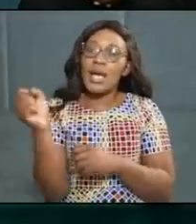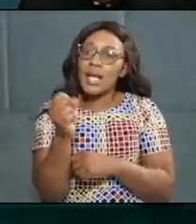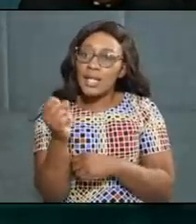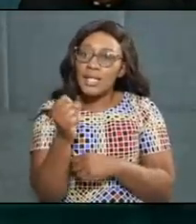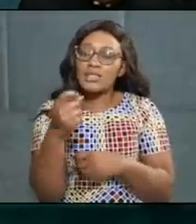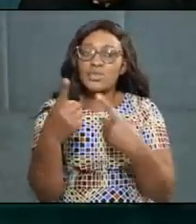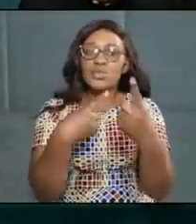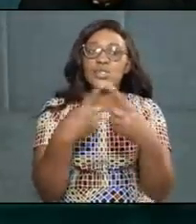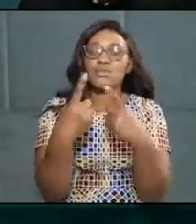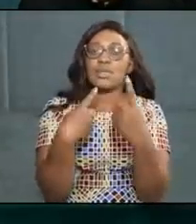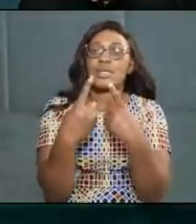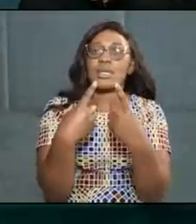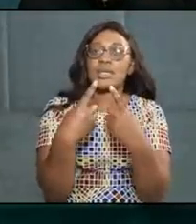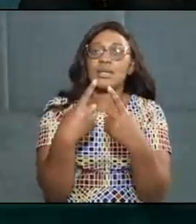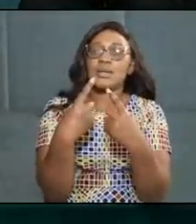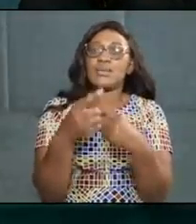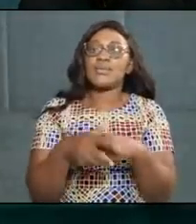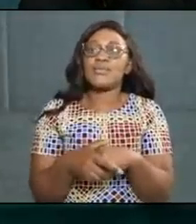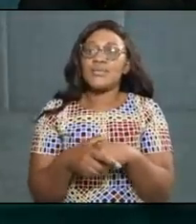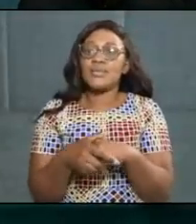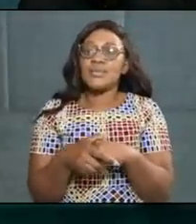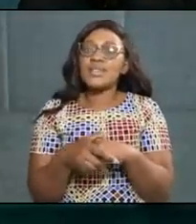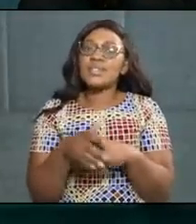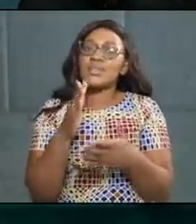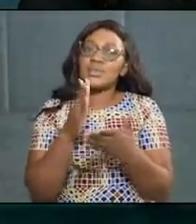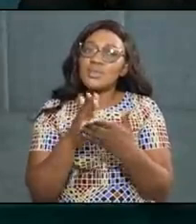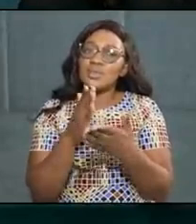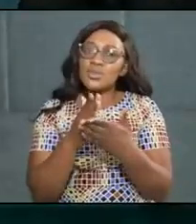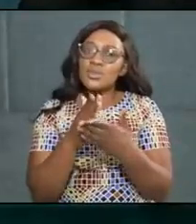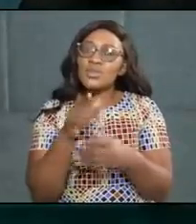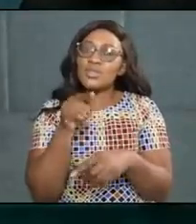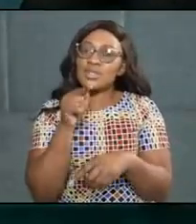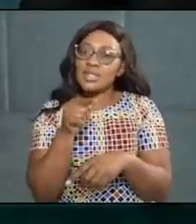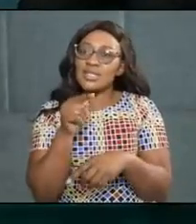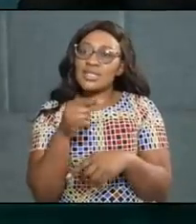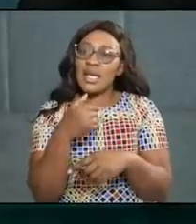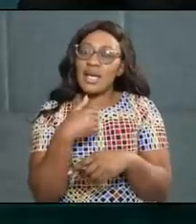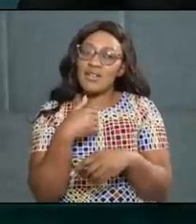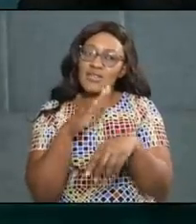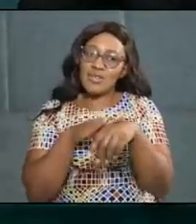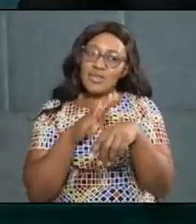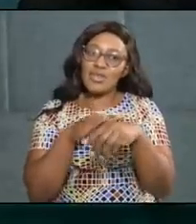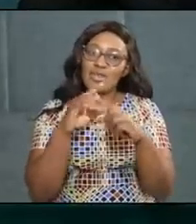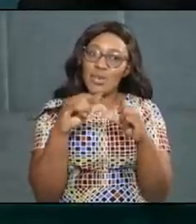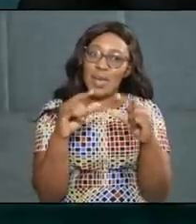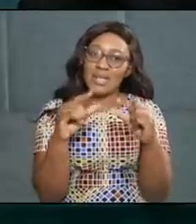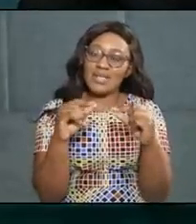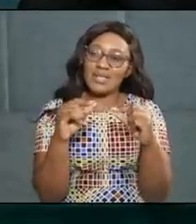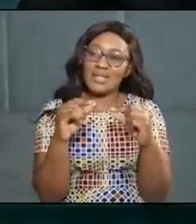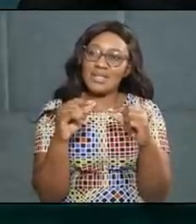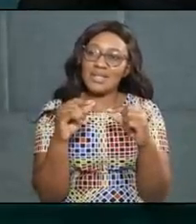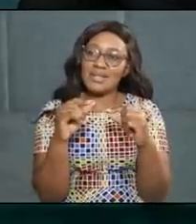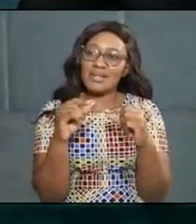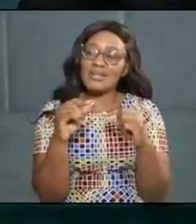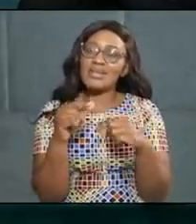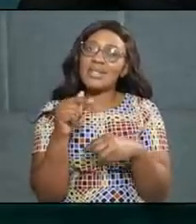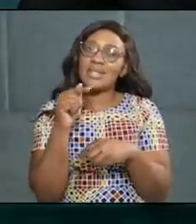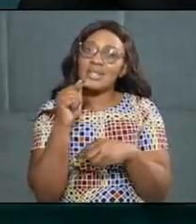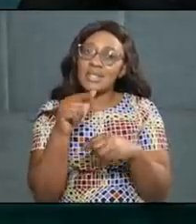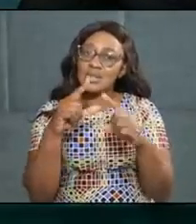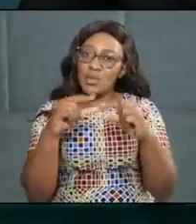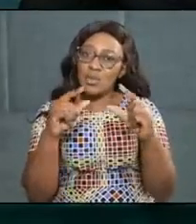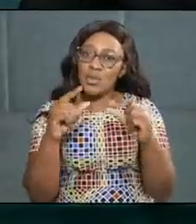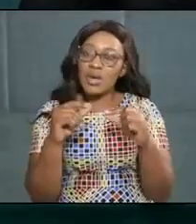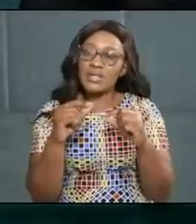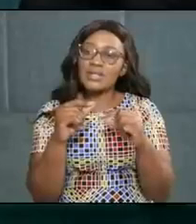Ah, no wonder he was using some sweet words before Governor Felix. Actually, Divine, Tertullus' words were filled with